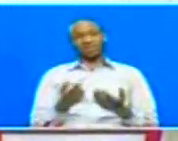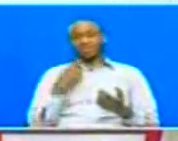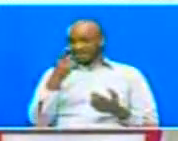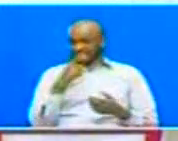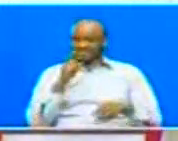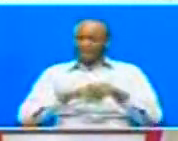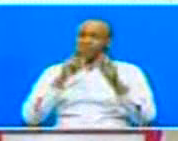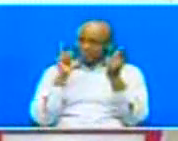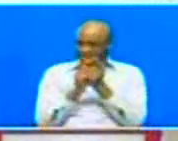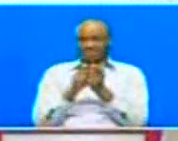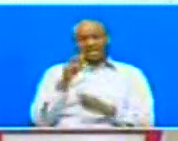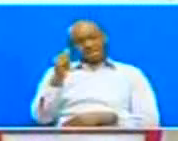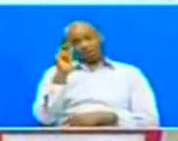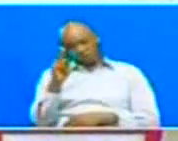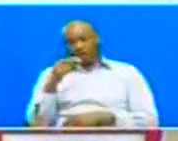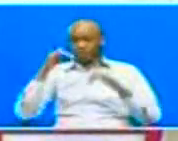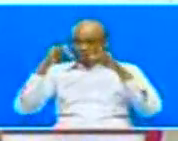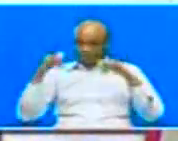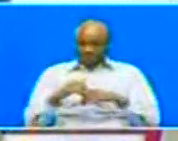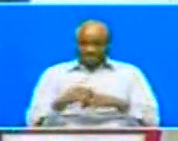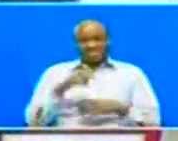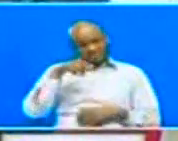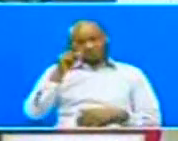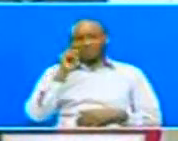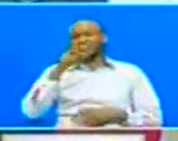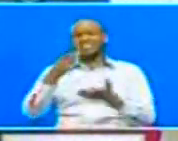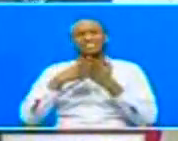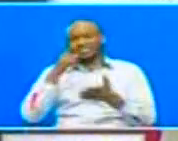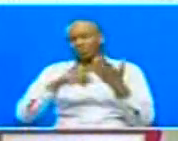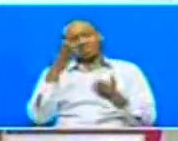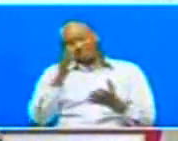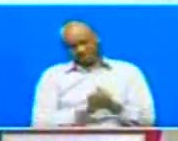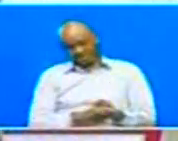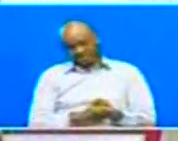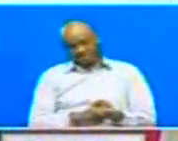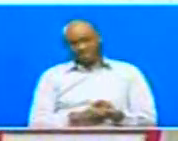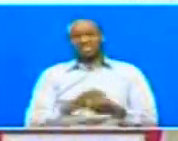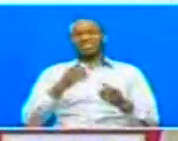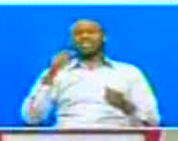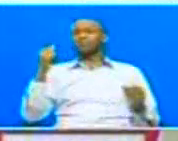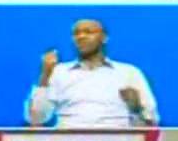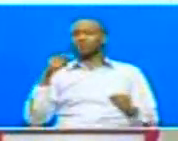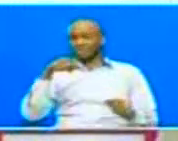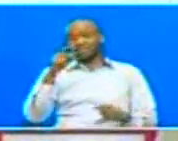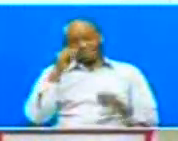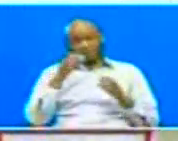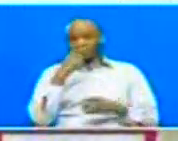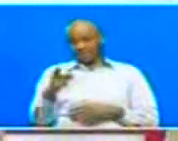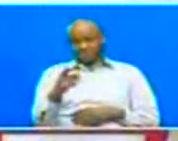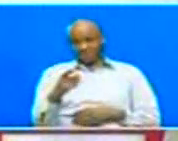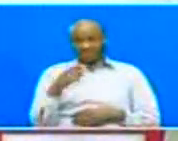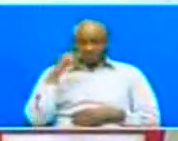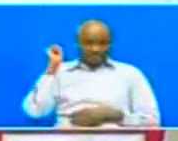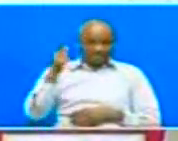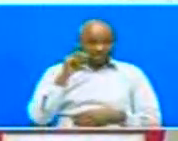them when they are meeting in the AU or in these conferences, what honestly do they discuss about? You cannot tell me that President Uhuru should not be